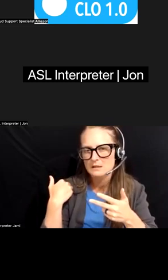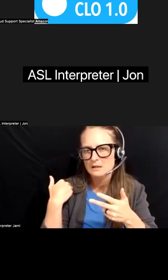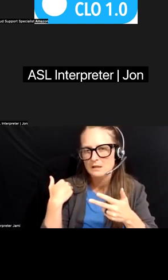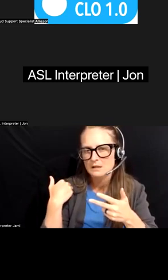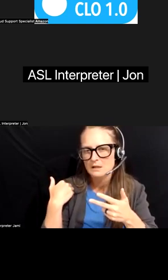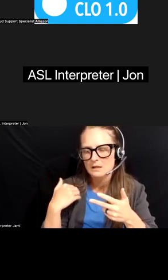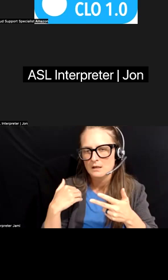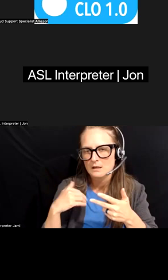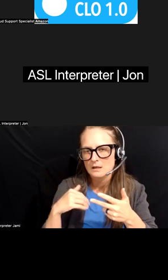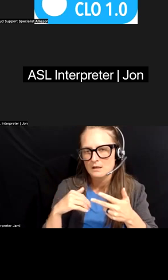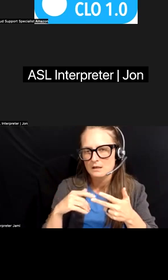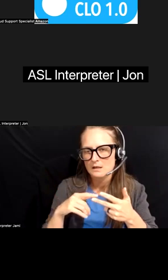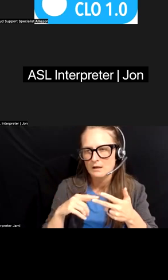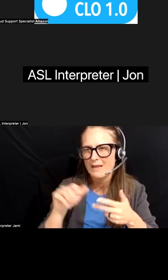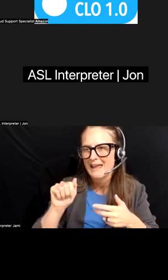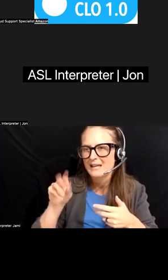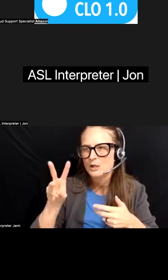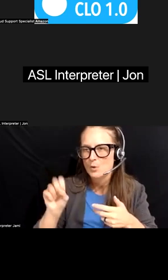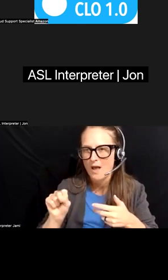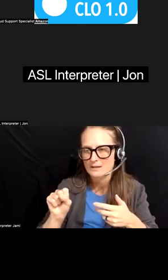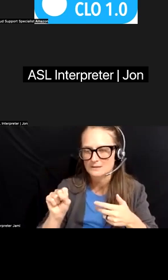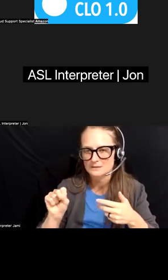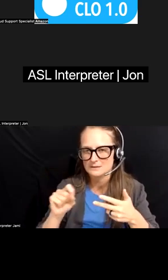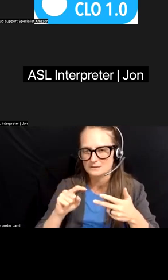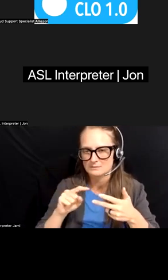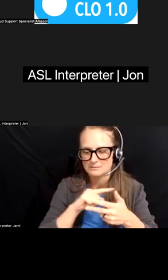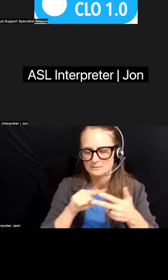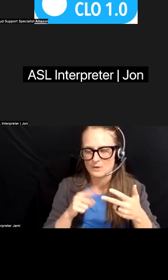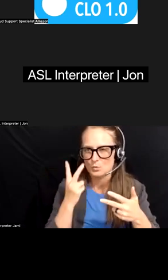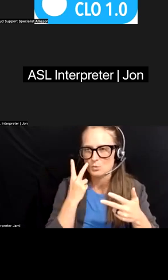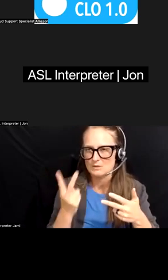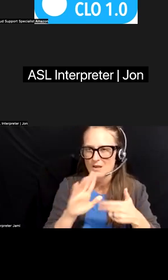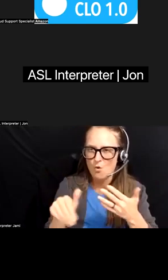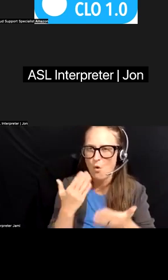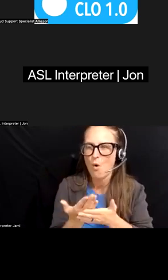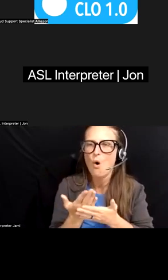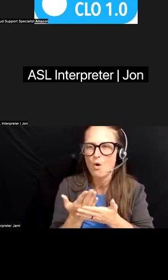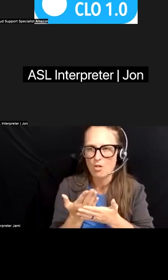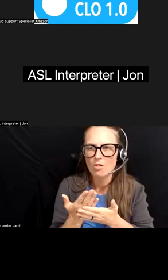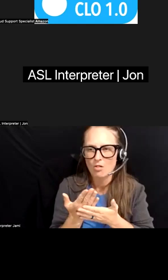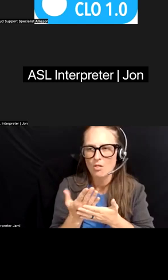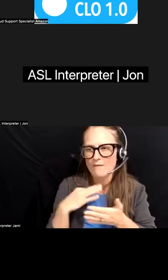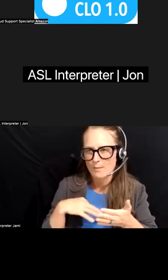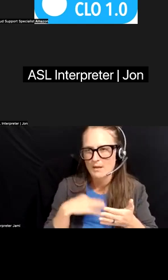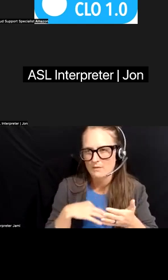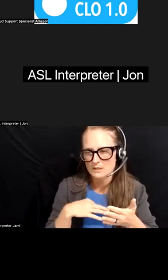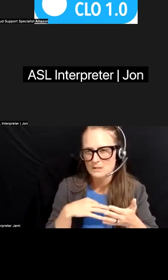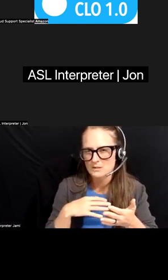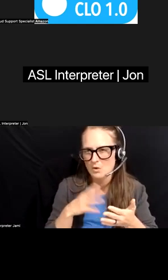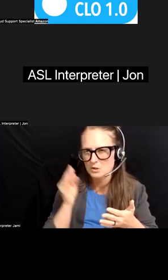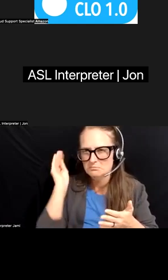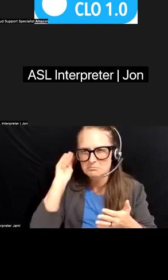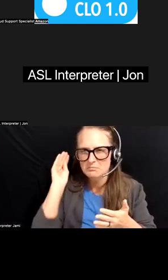in AWS, we're going to see all of the benefits listed. So keep that in mind. This was just initial reference